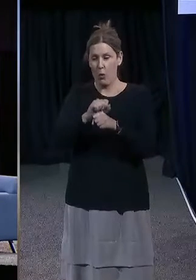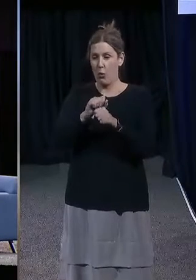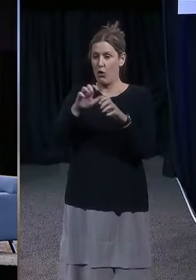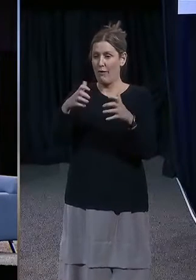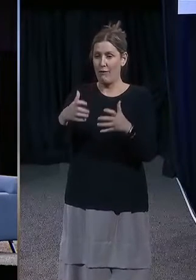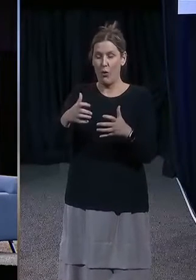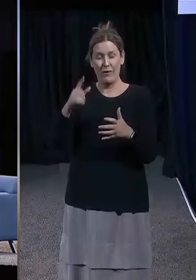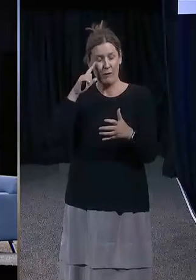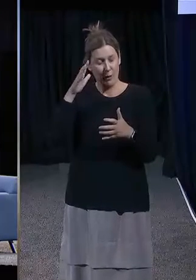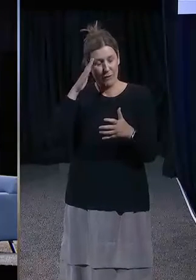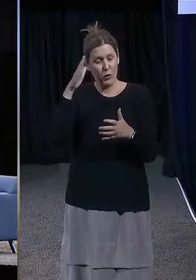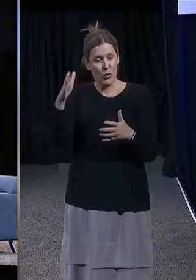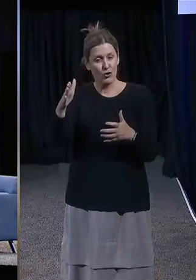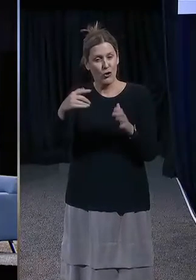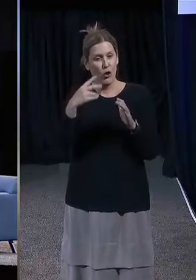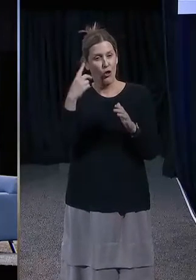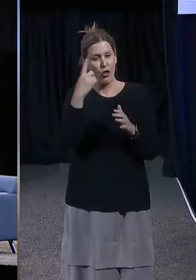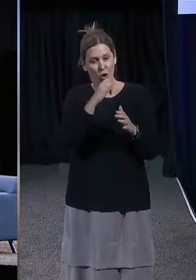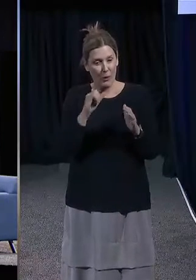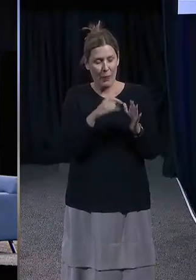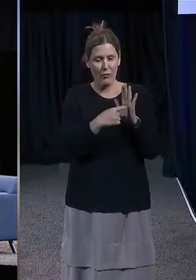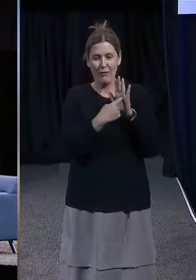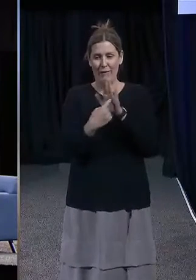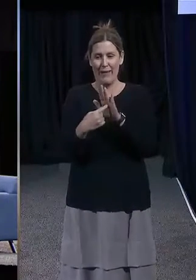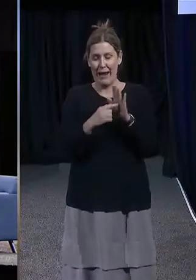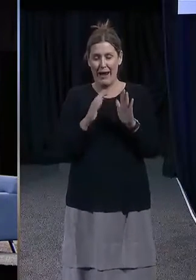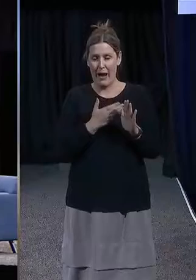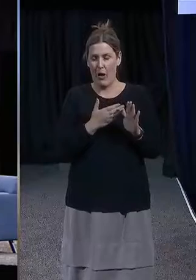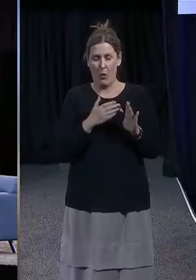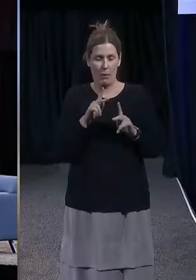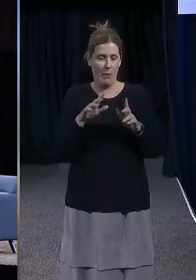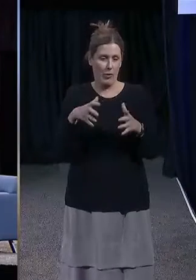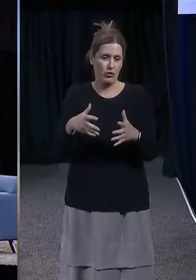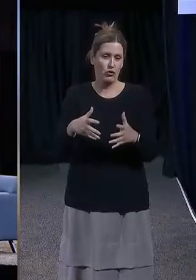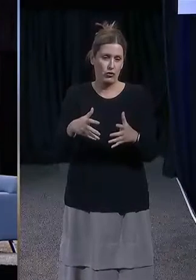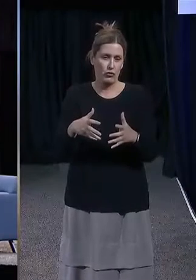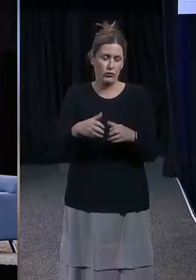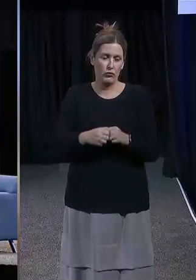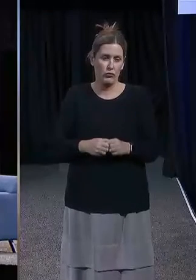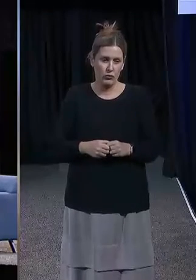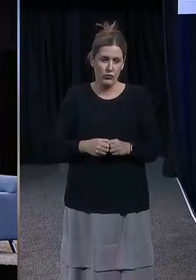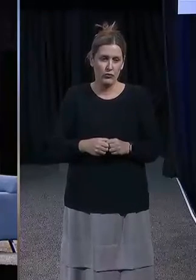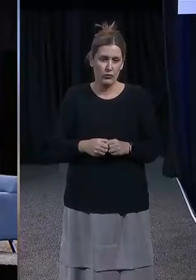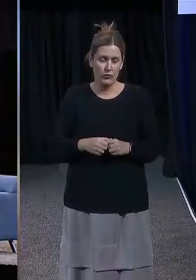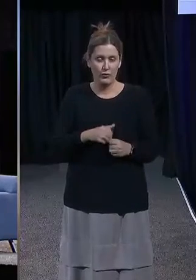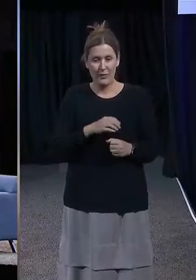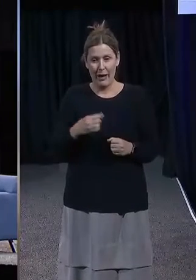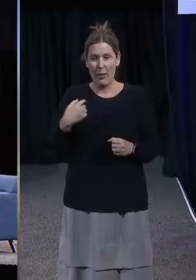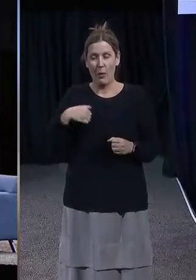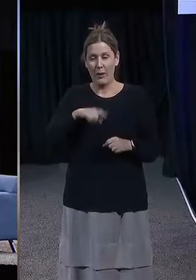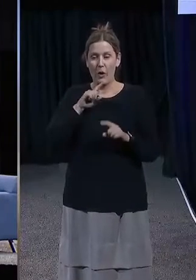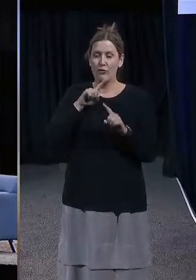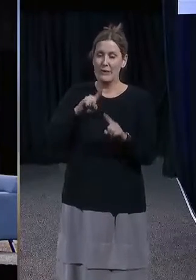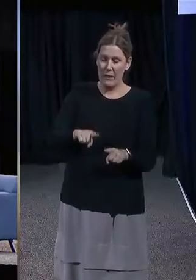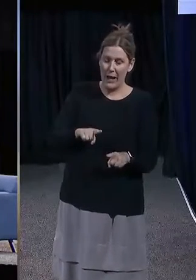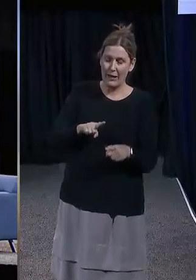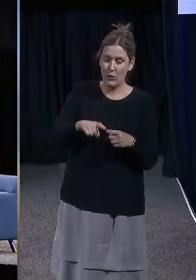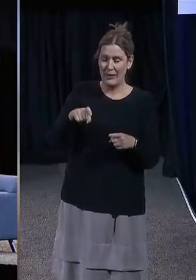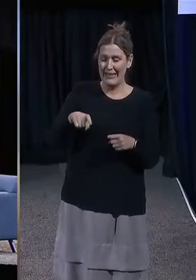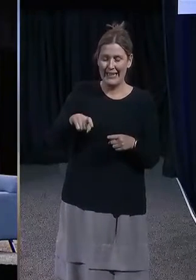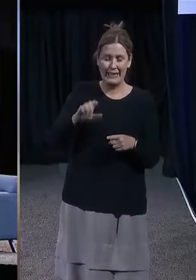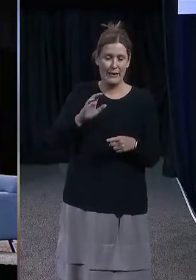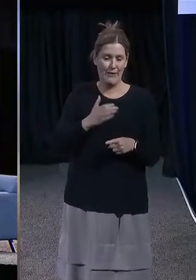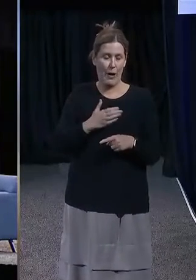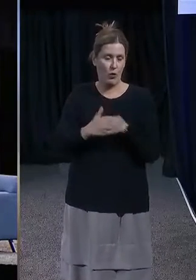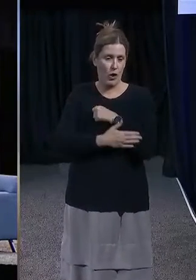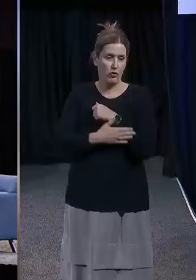tomorrow reflects our population and is responsive to the needs of our country